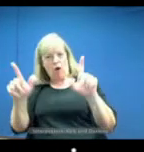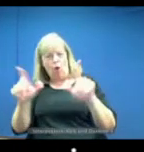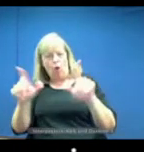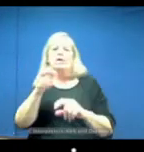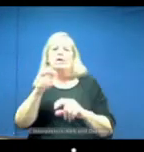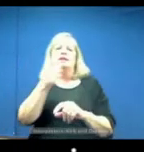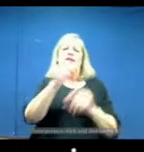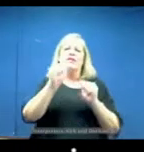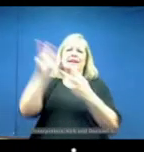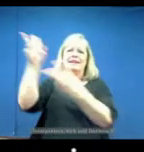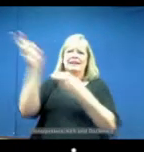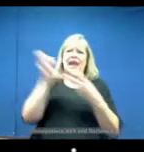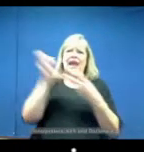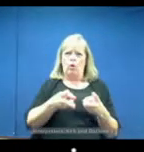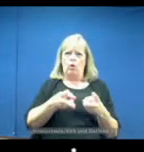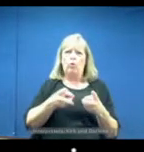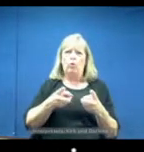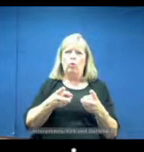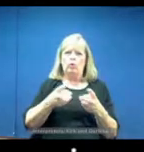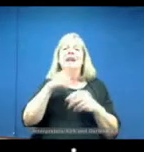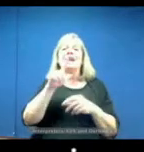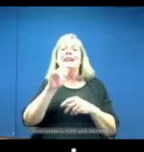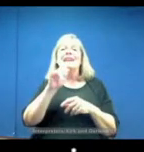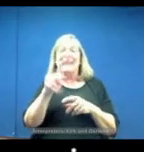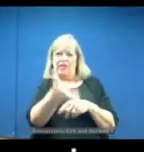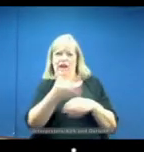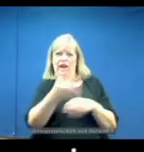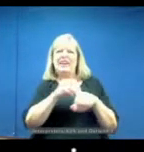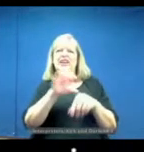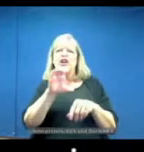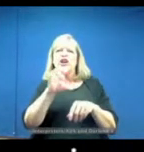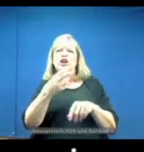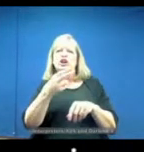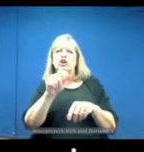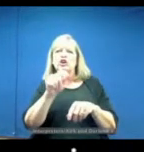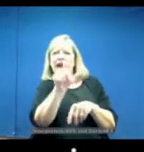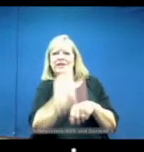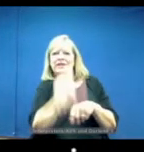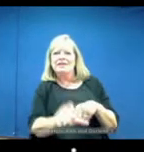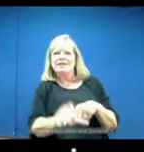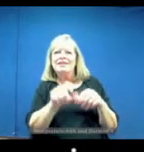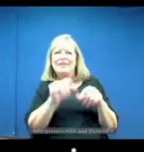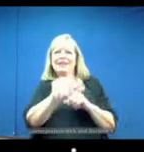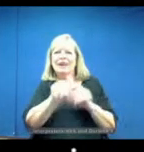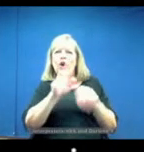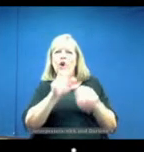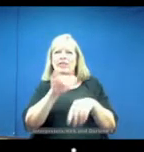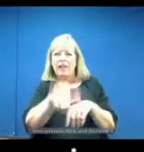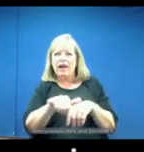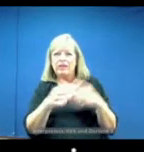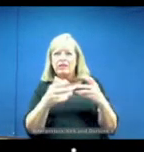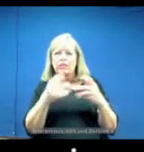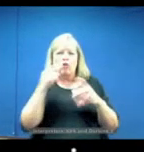go. The link is in the chat column at